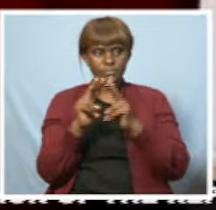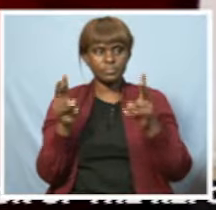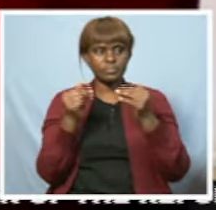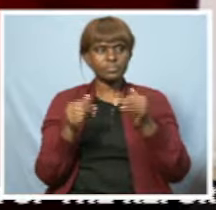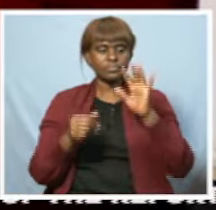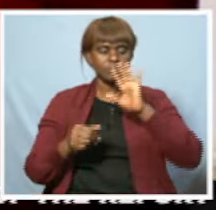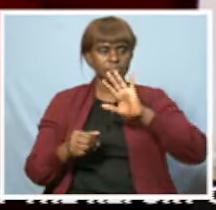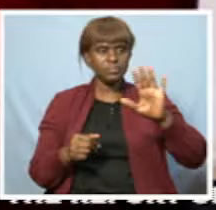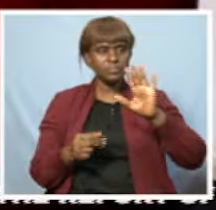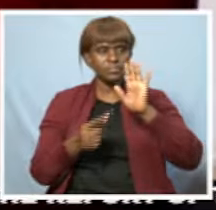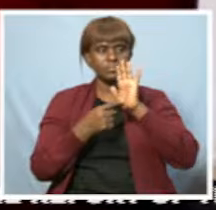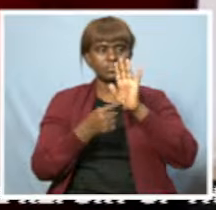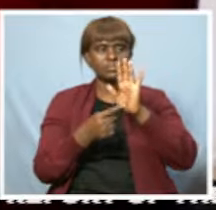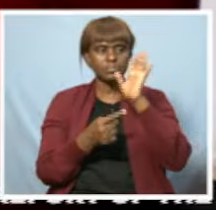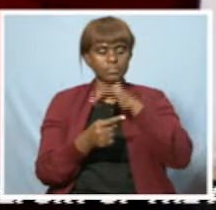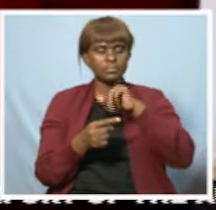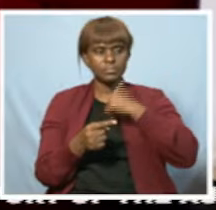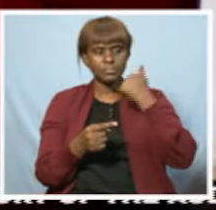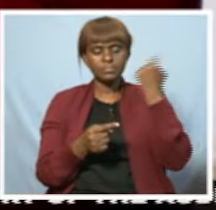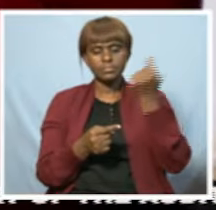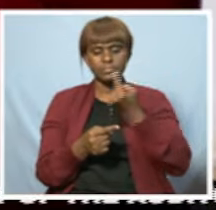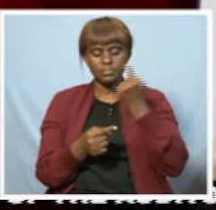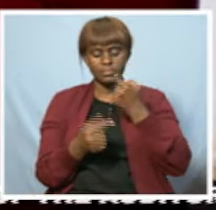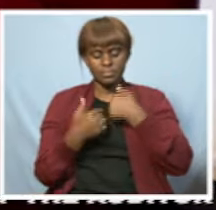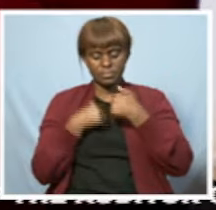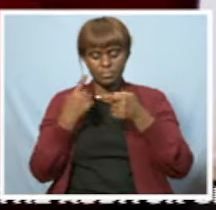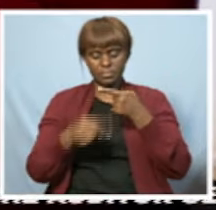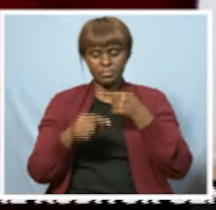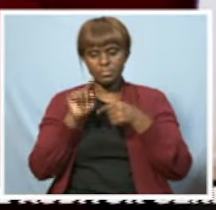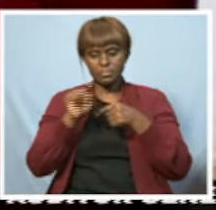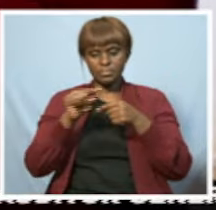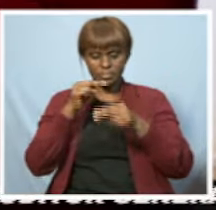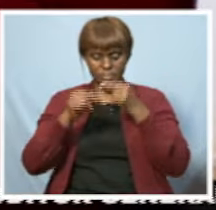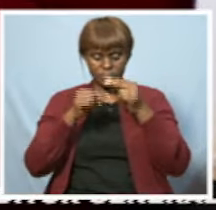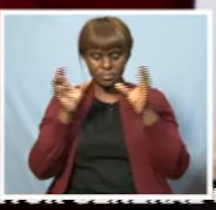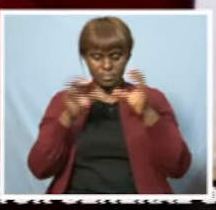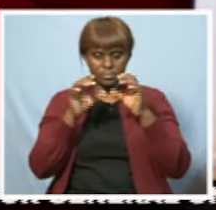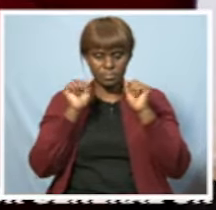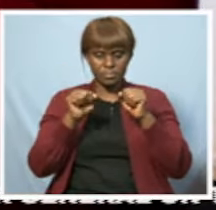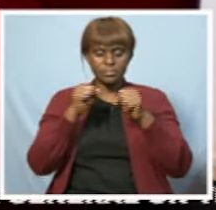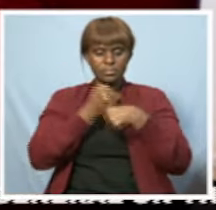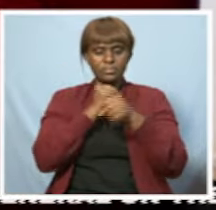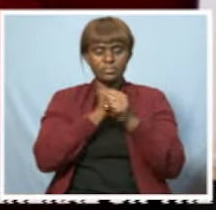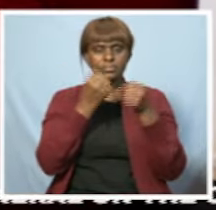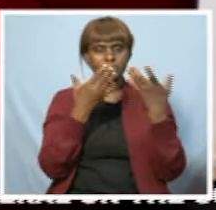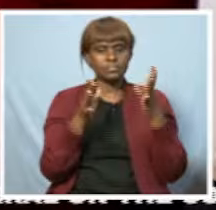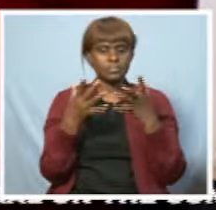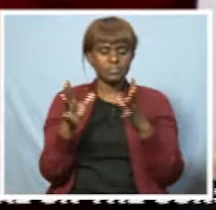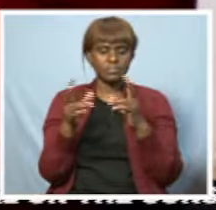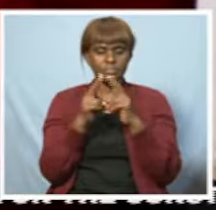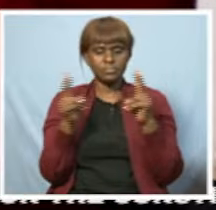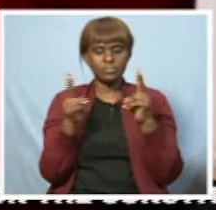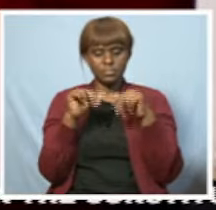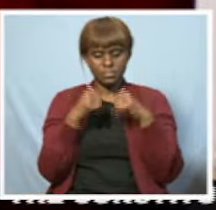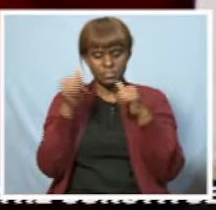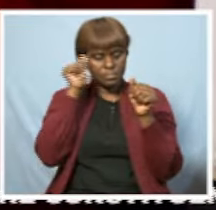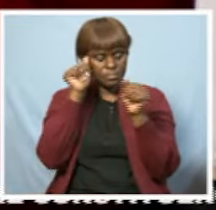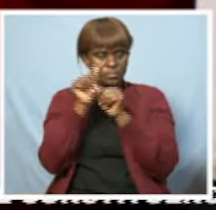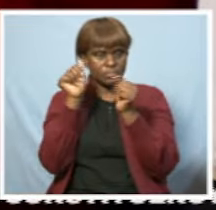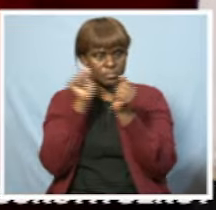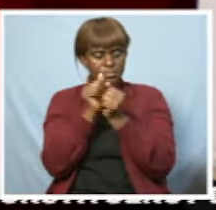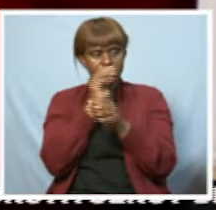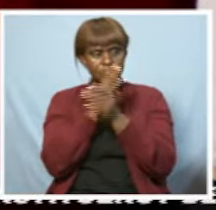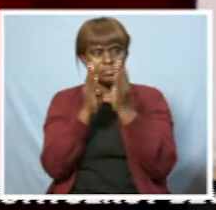one of the surveys showed that we had to go beyond, but going beyond meaning the council would have made losses. So we had to agree with the